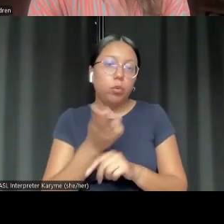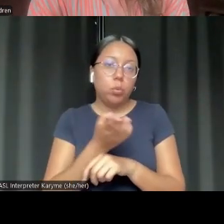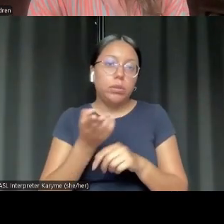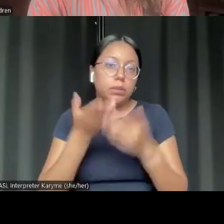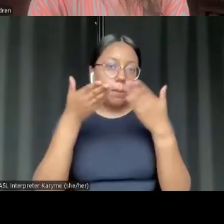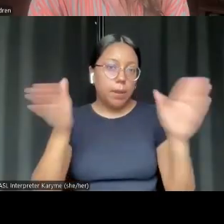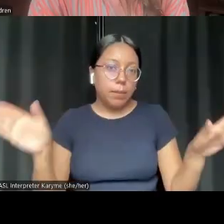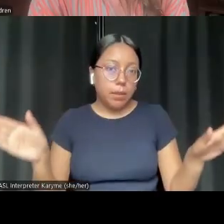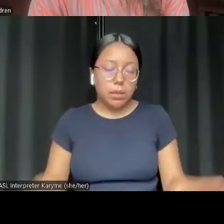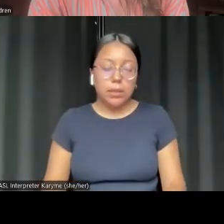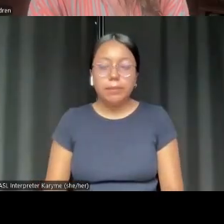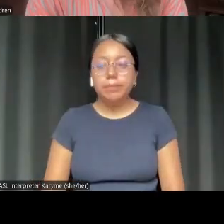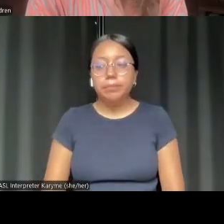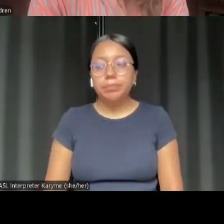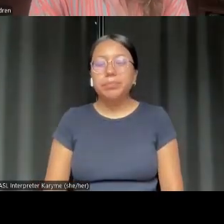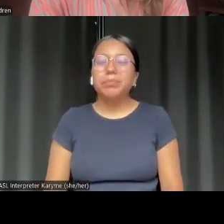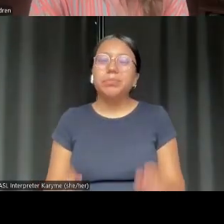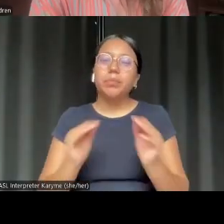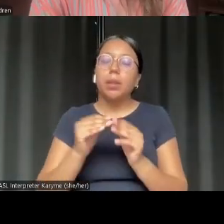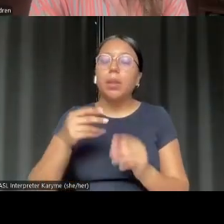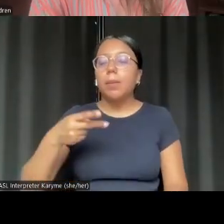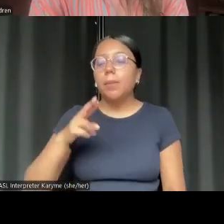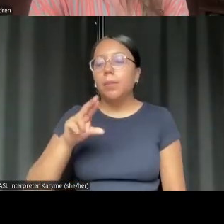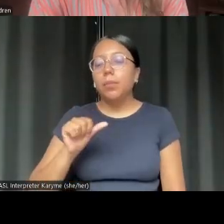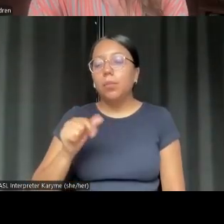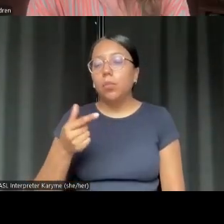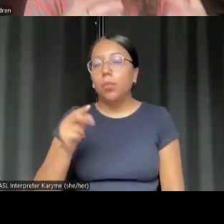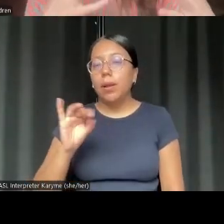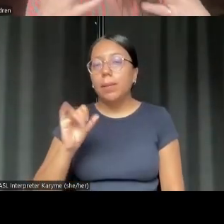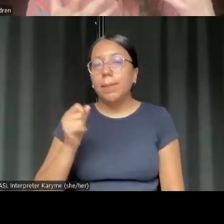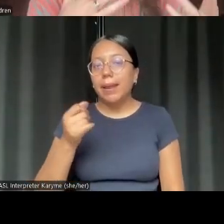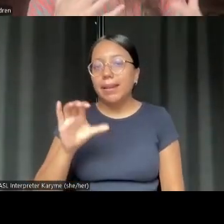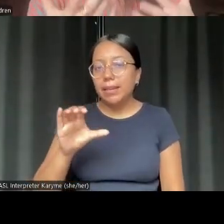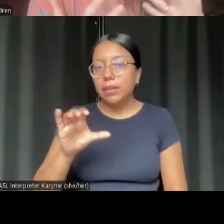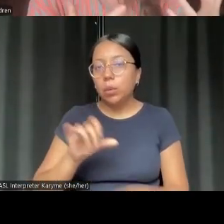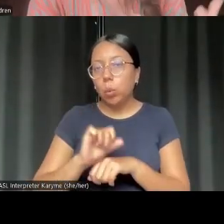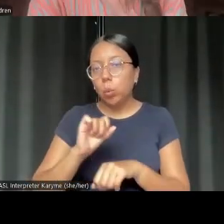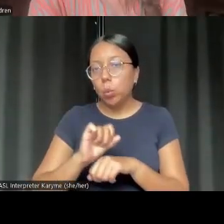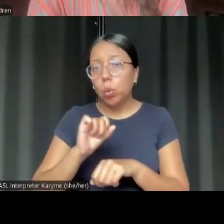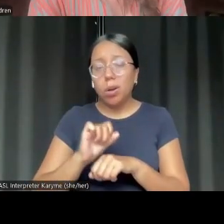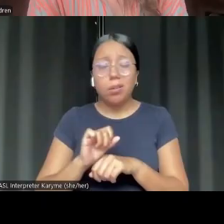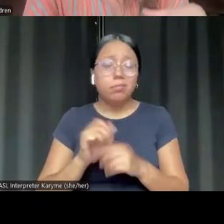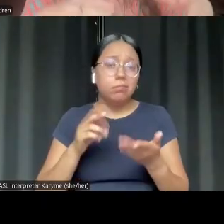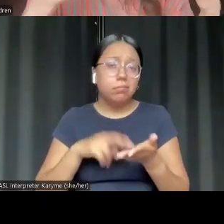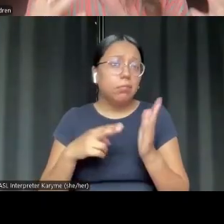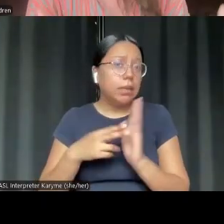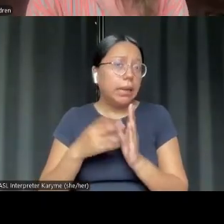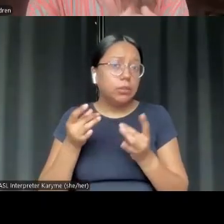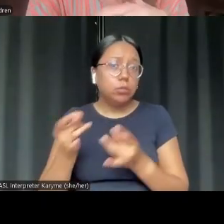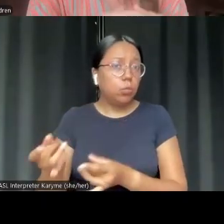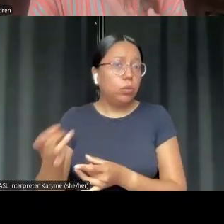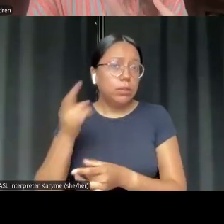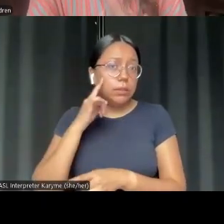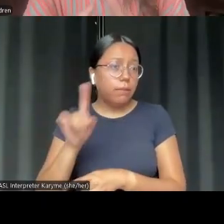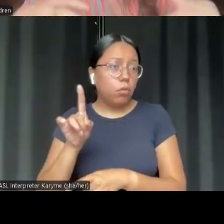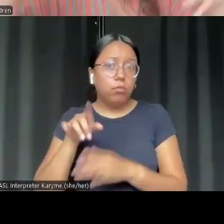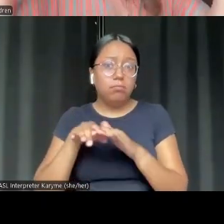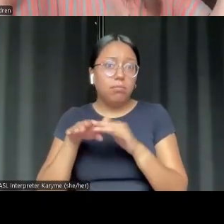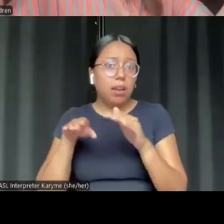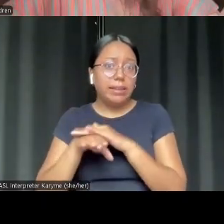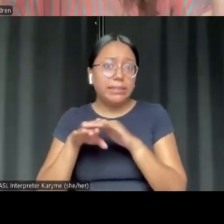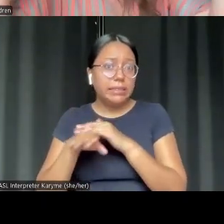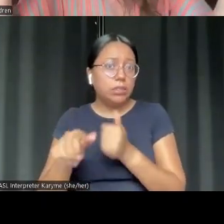So it did that kind of pragmatic work, which has the trade-off of it is that it does this smoothness of access washing, right? It absolutely